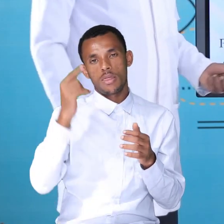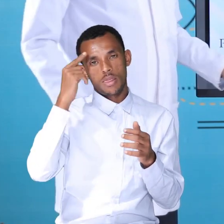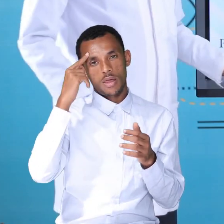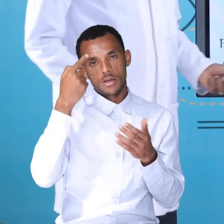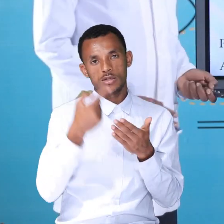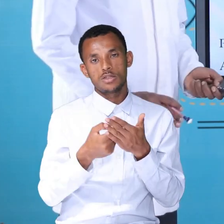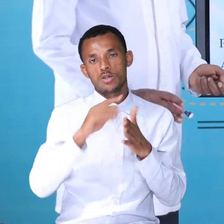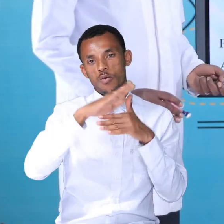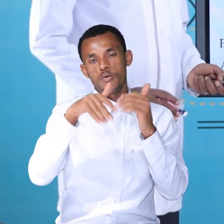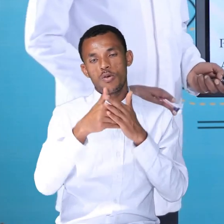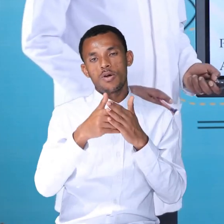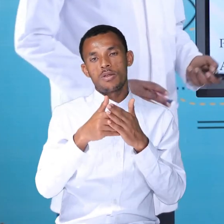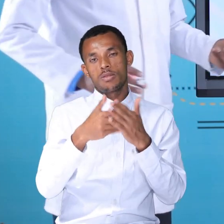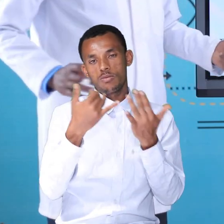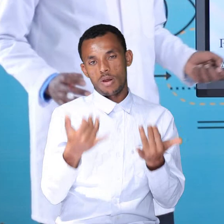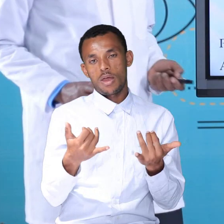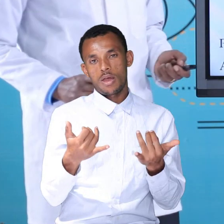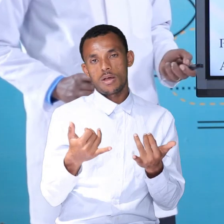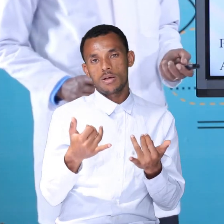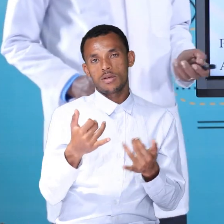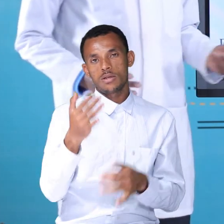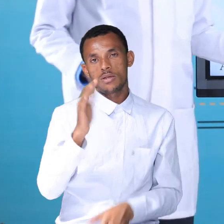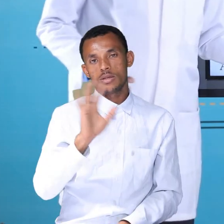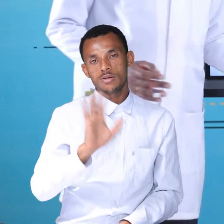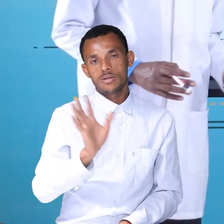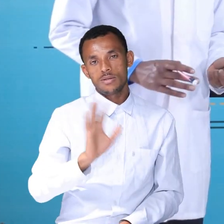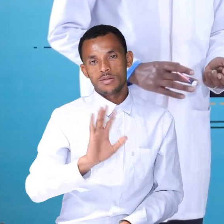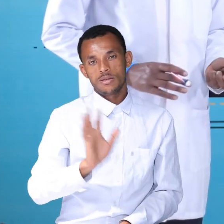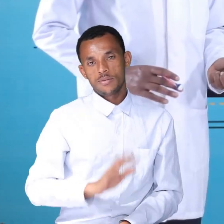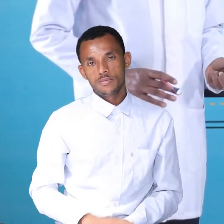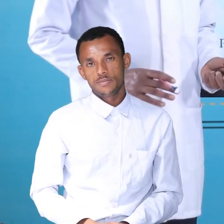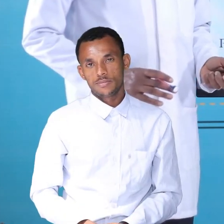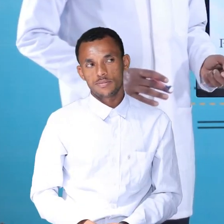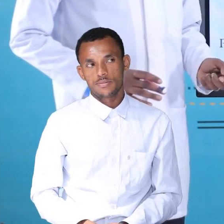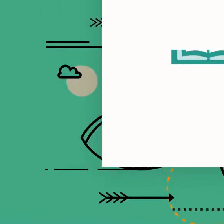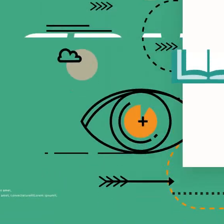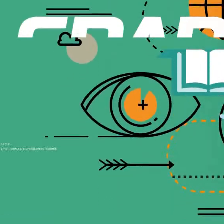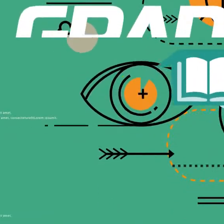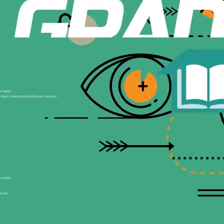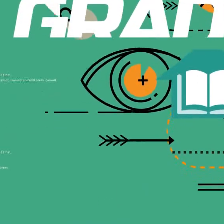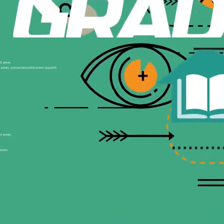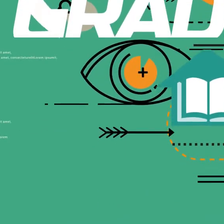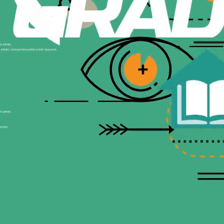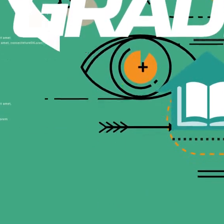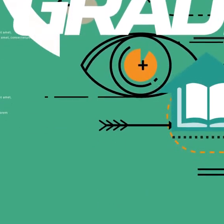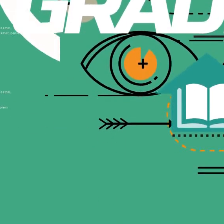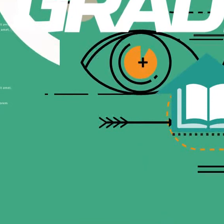5. I think that is the whole for today. I will stop my class here. Thank you.